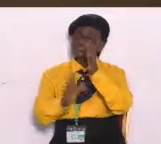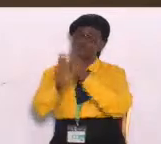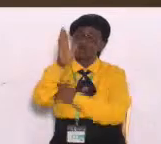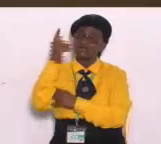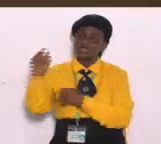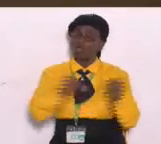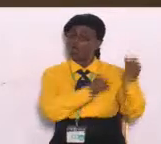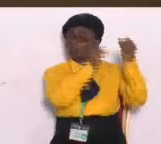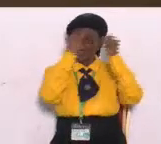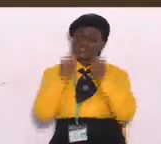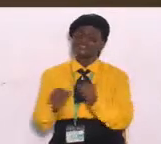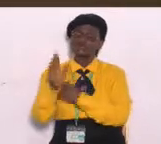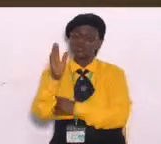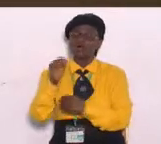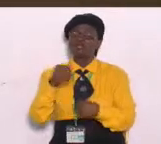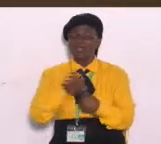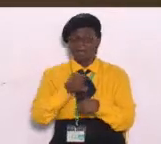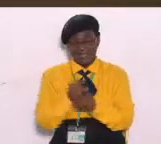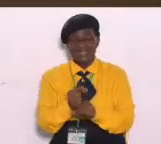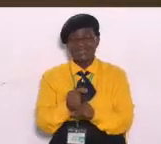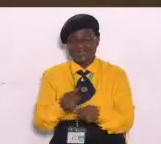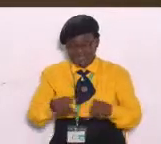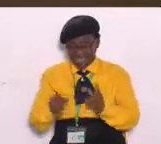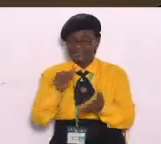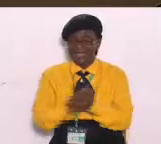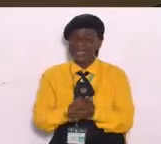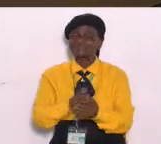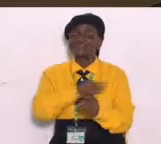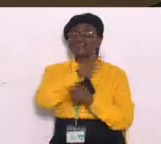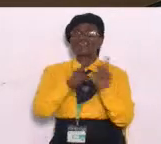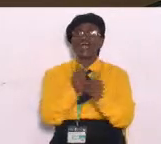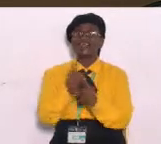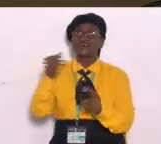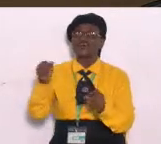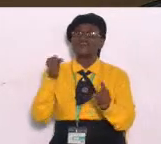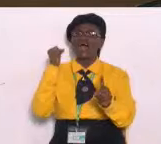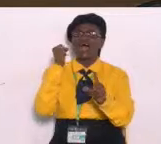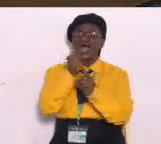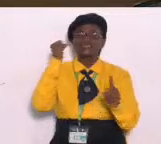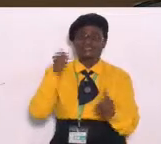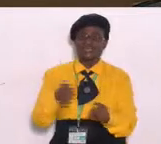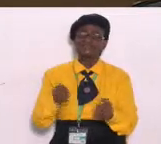Almighty God, let that kind of accident happen to me.